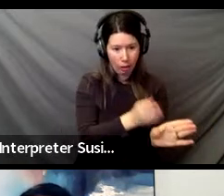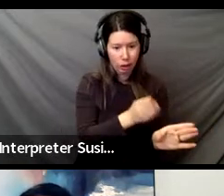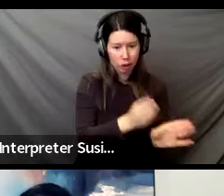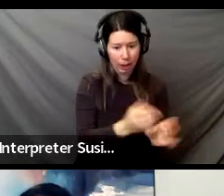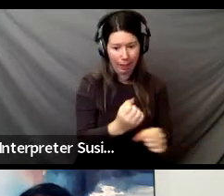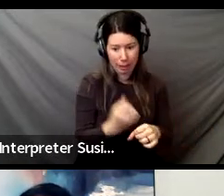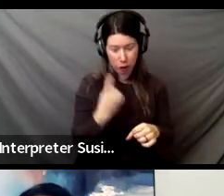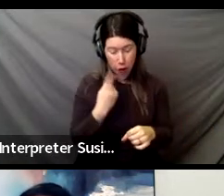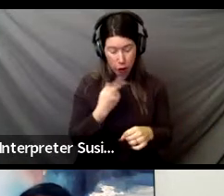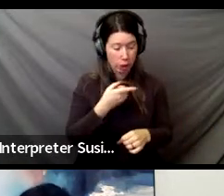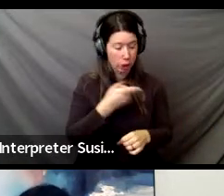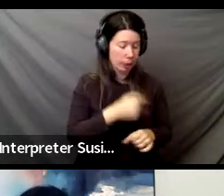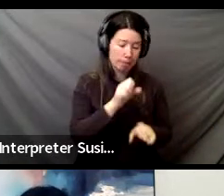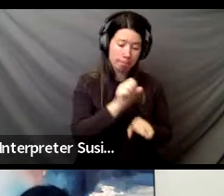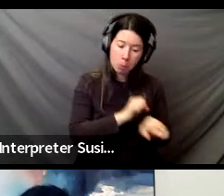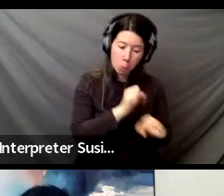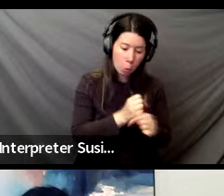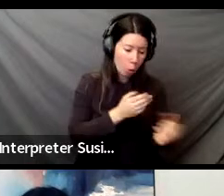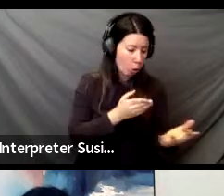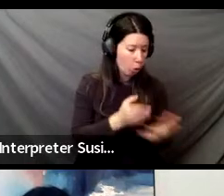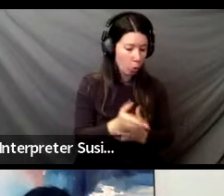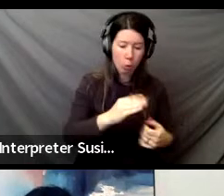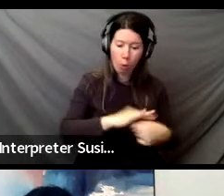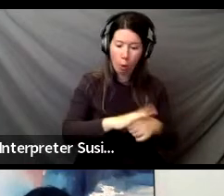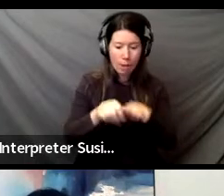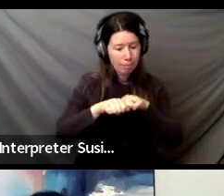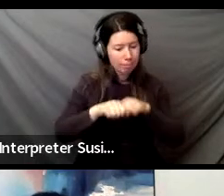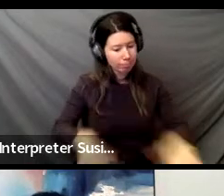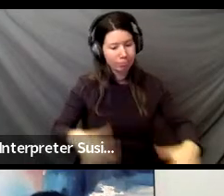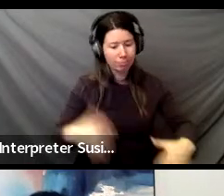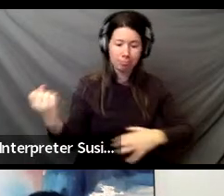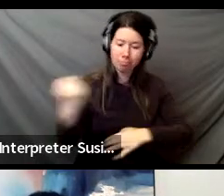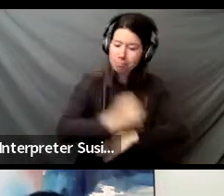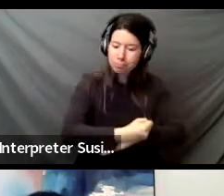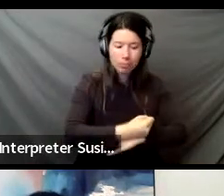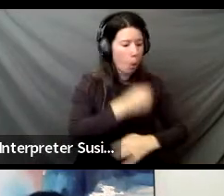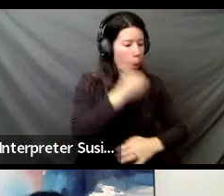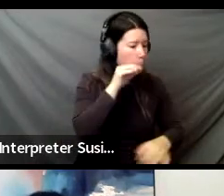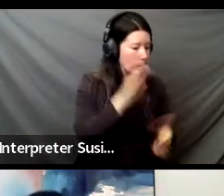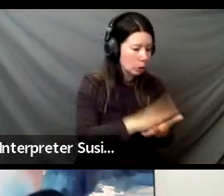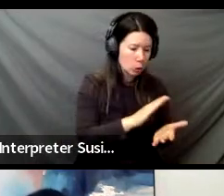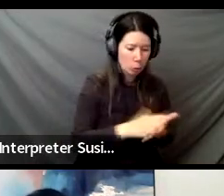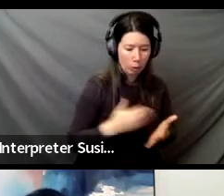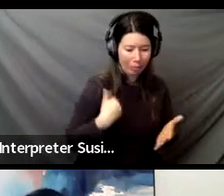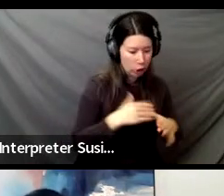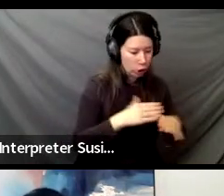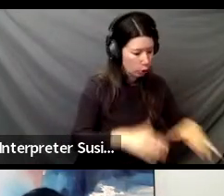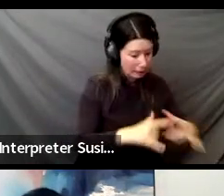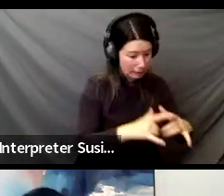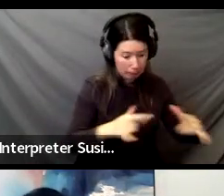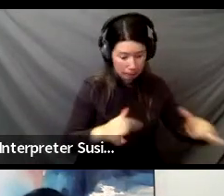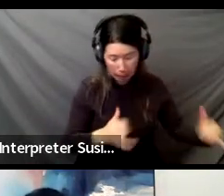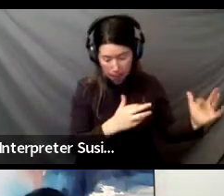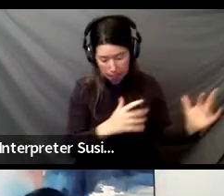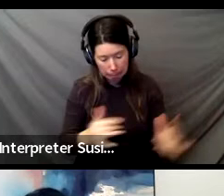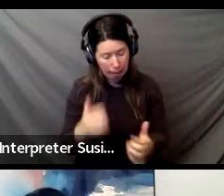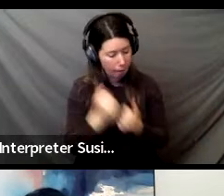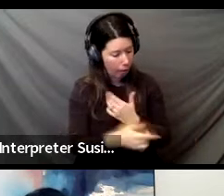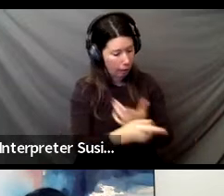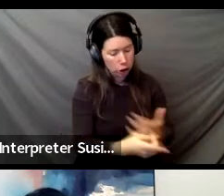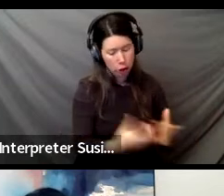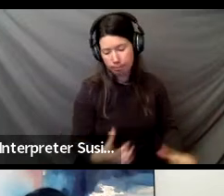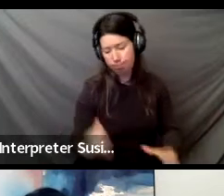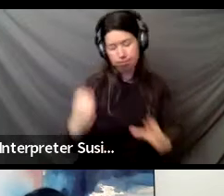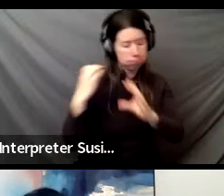the pandemic, through having to homeschool our young children, through everything that threw at us. And she, not only did